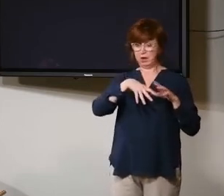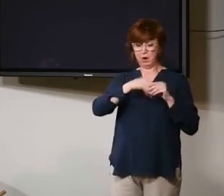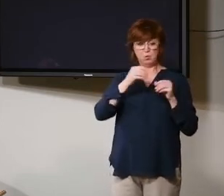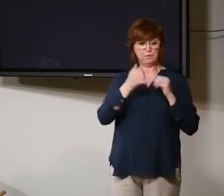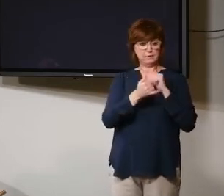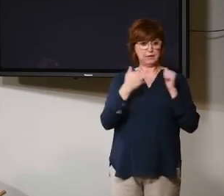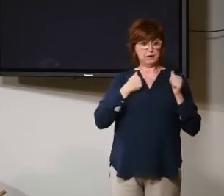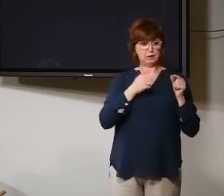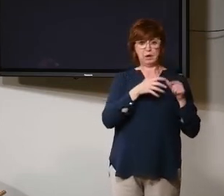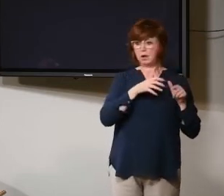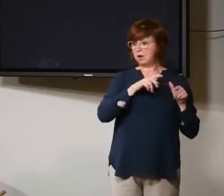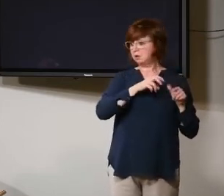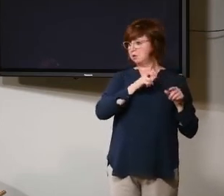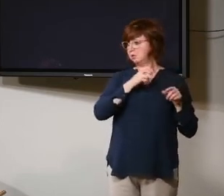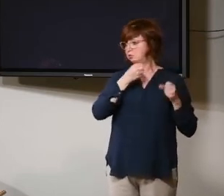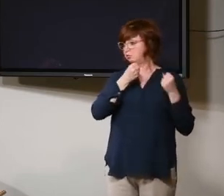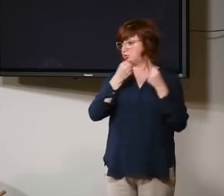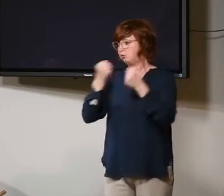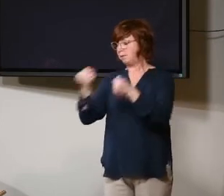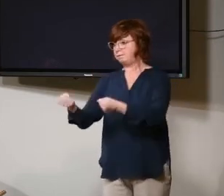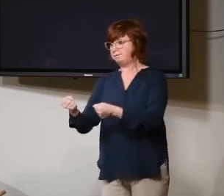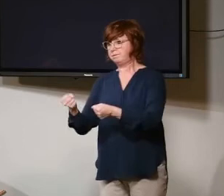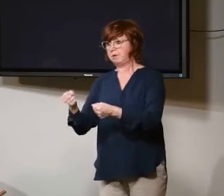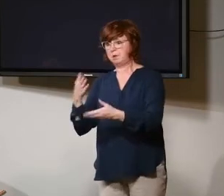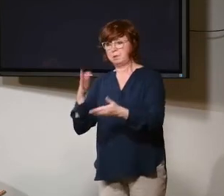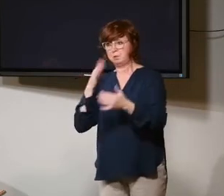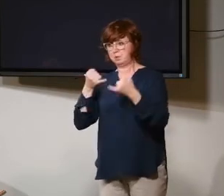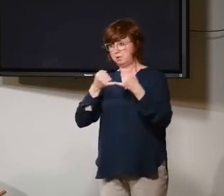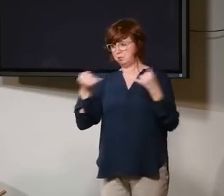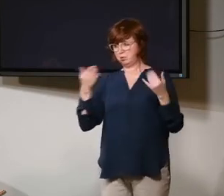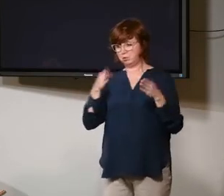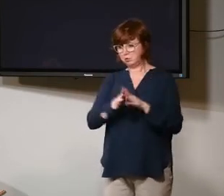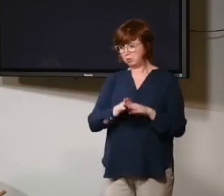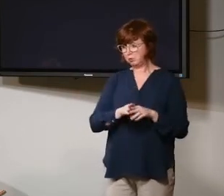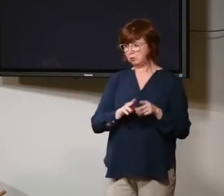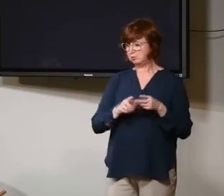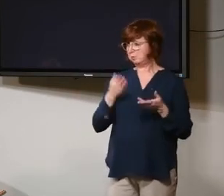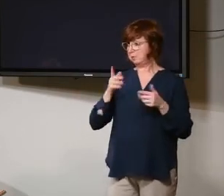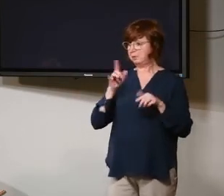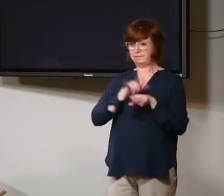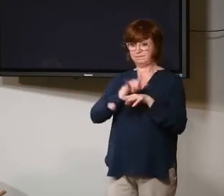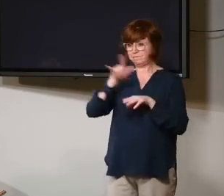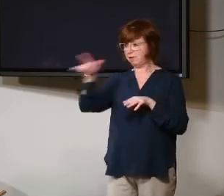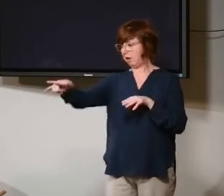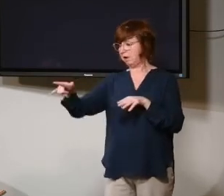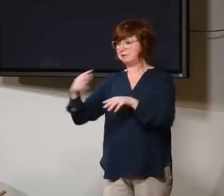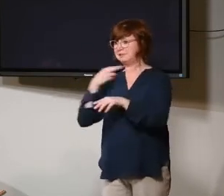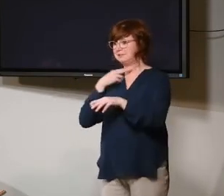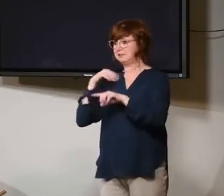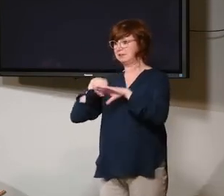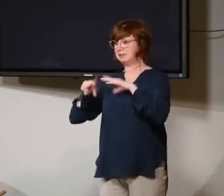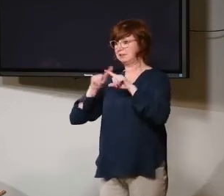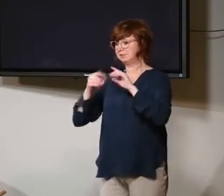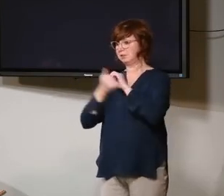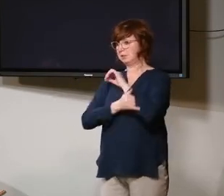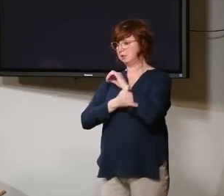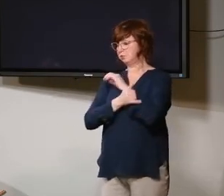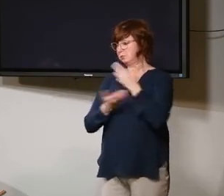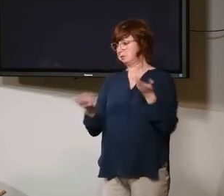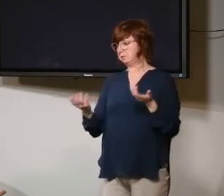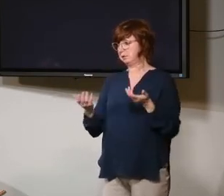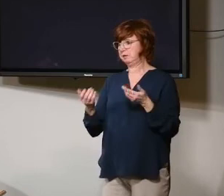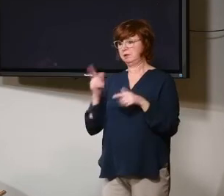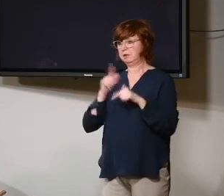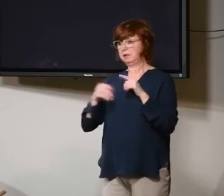because the country itself is closing its borders, the flights are not available. So there's lots of complexities due to COVID-19